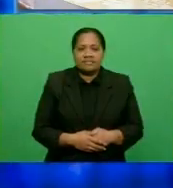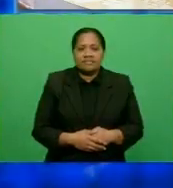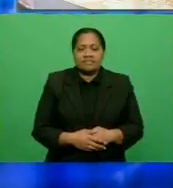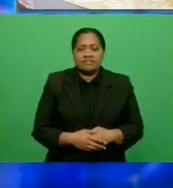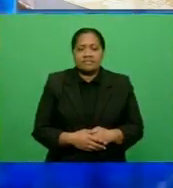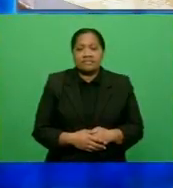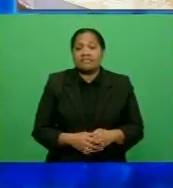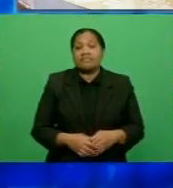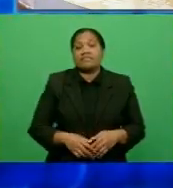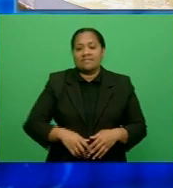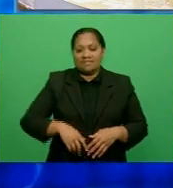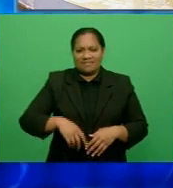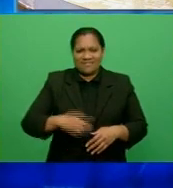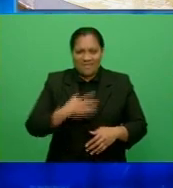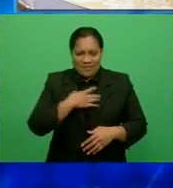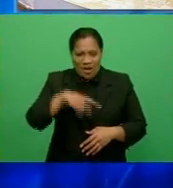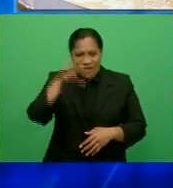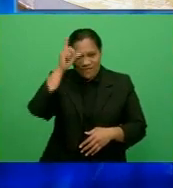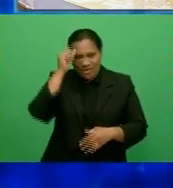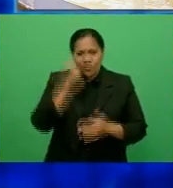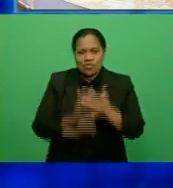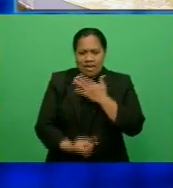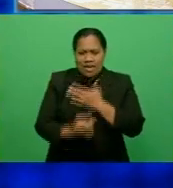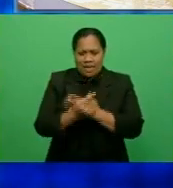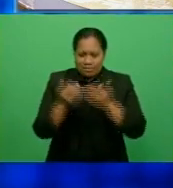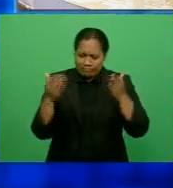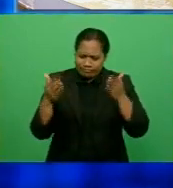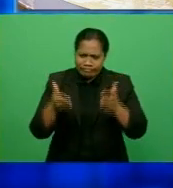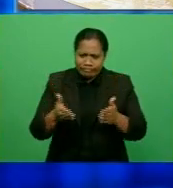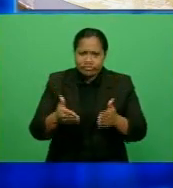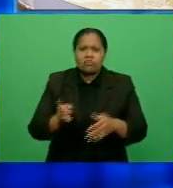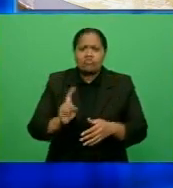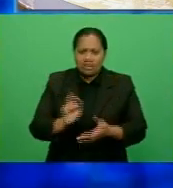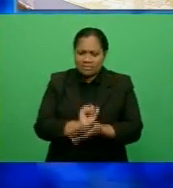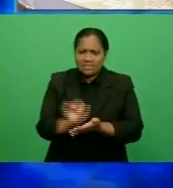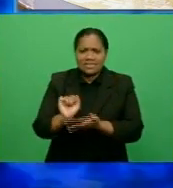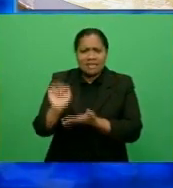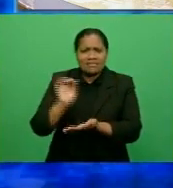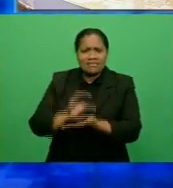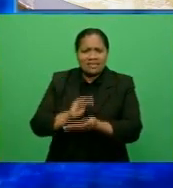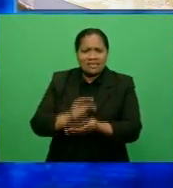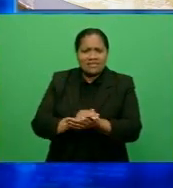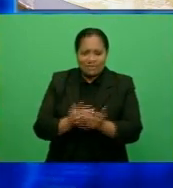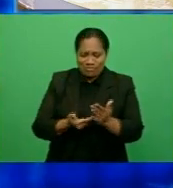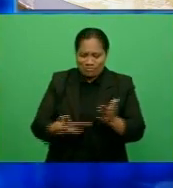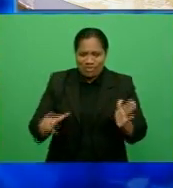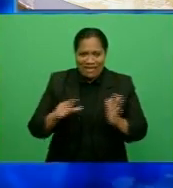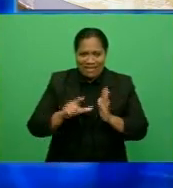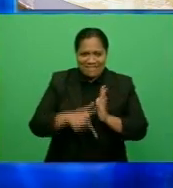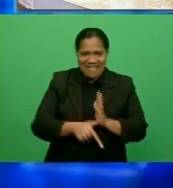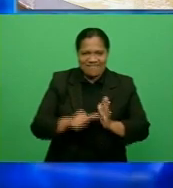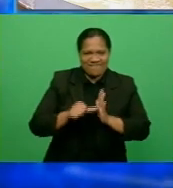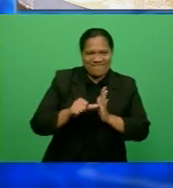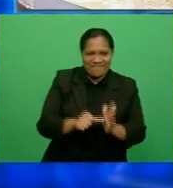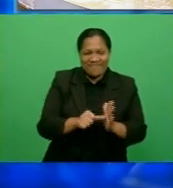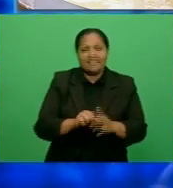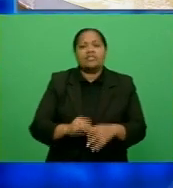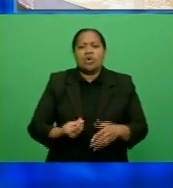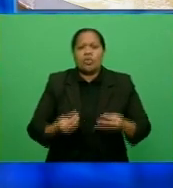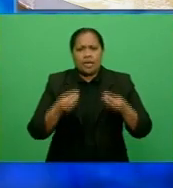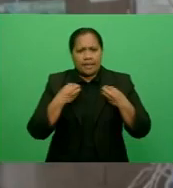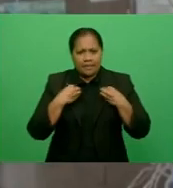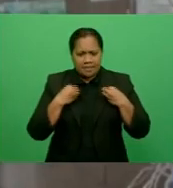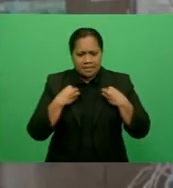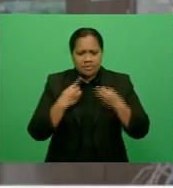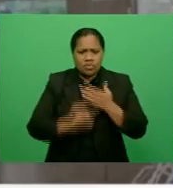A lot of Fijians have engaged in the sale of kava during this difficult time, but there have been instances where their business was short